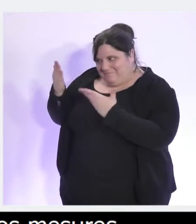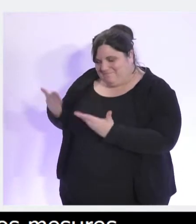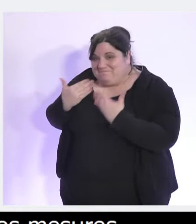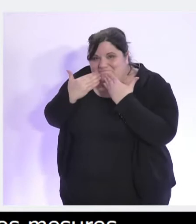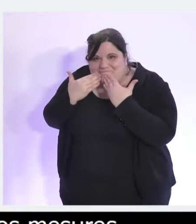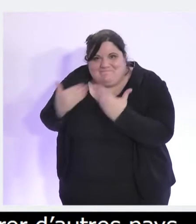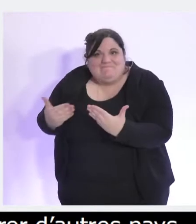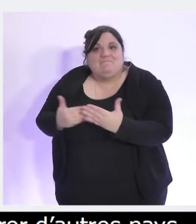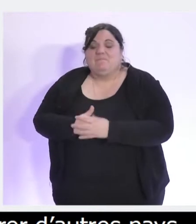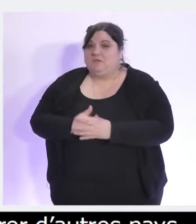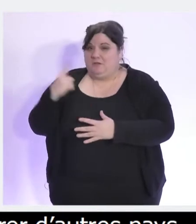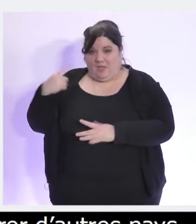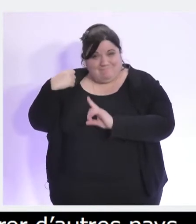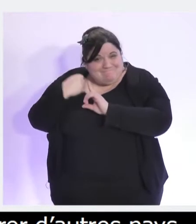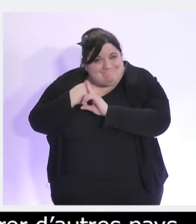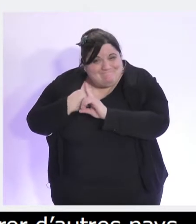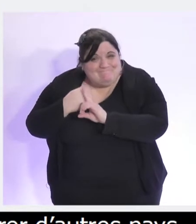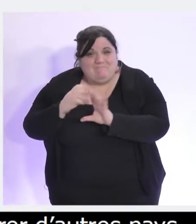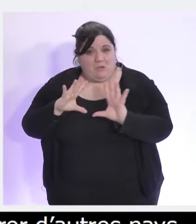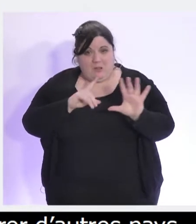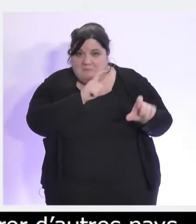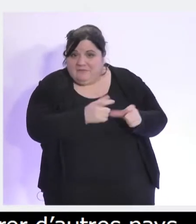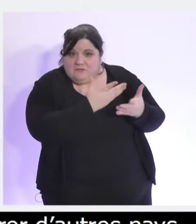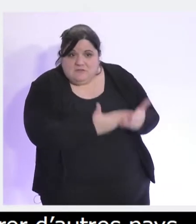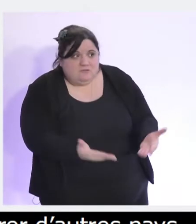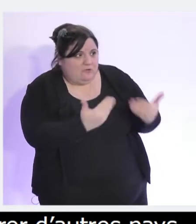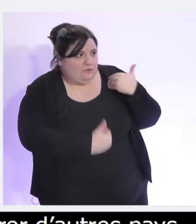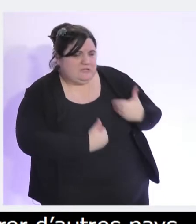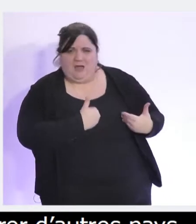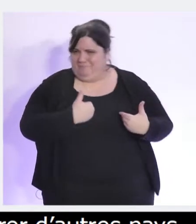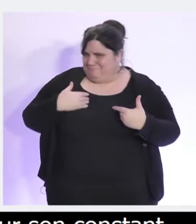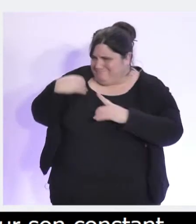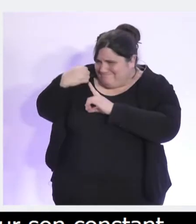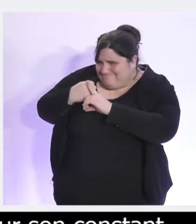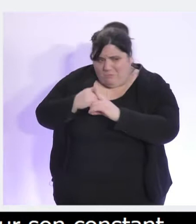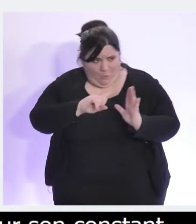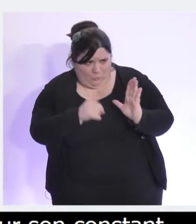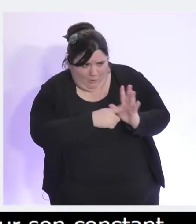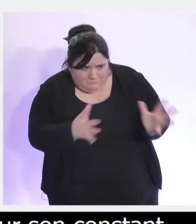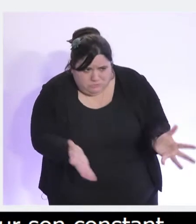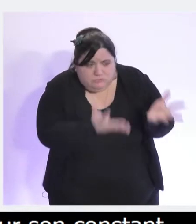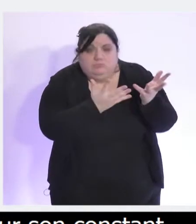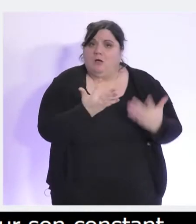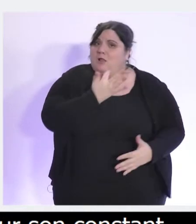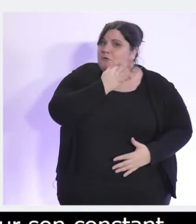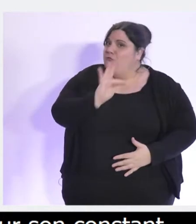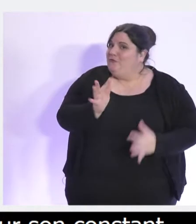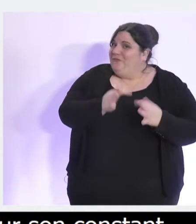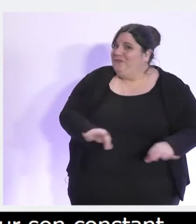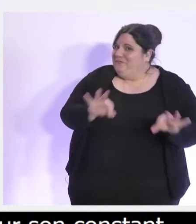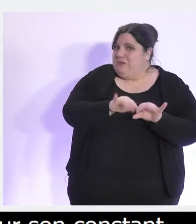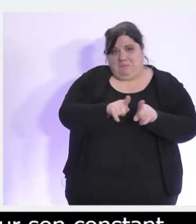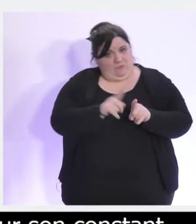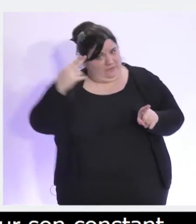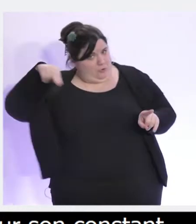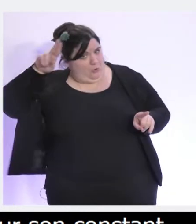persons with disabilities at the national and EU level. So thank you. 1 year ago, the European Commission